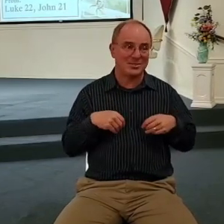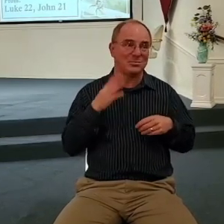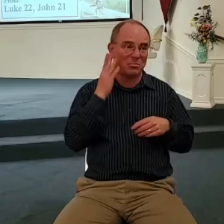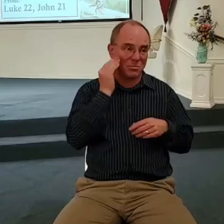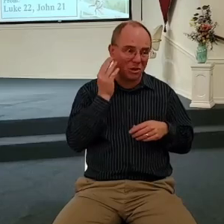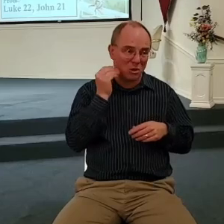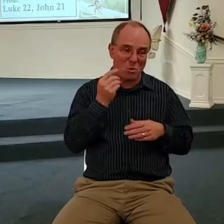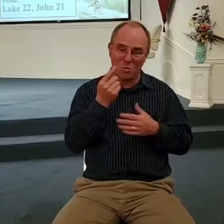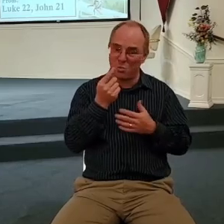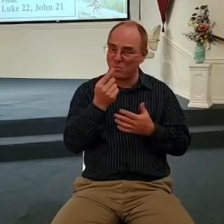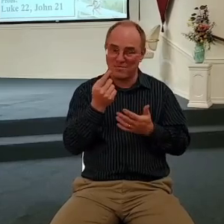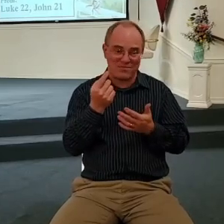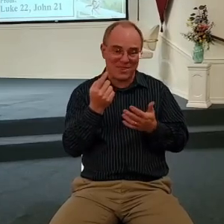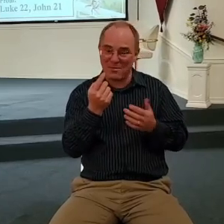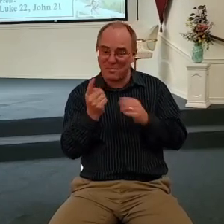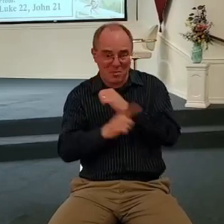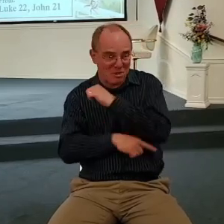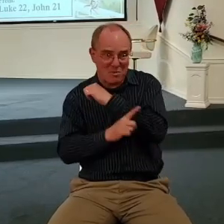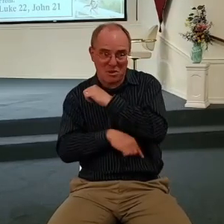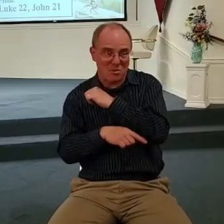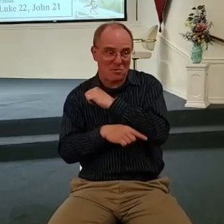the situation was.